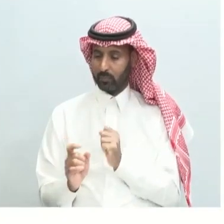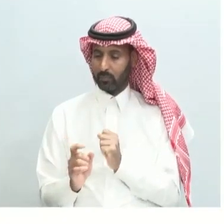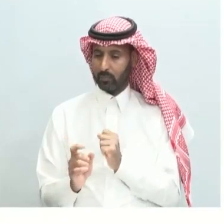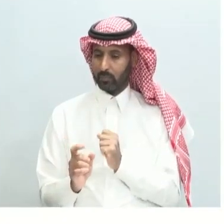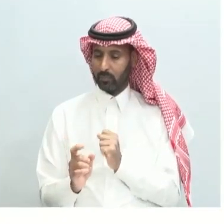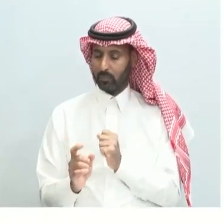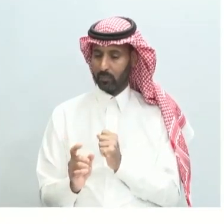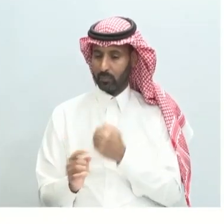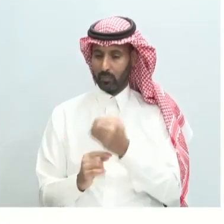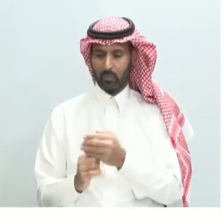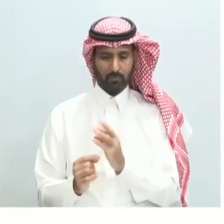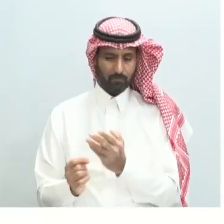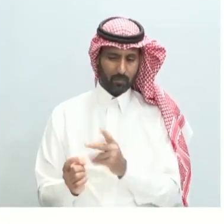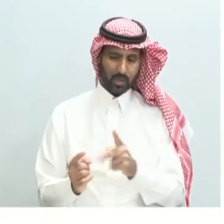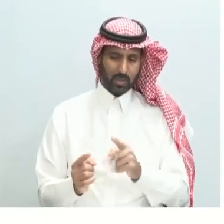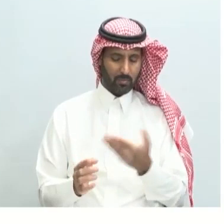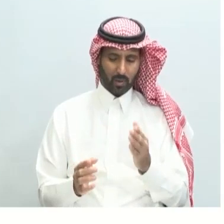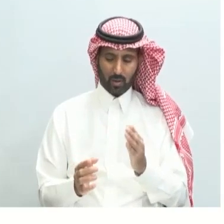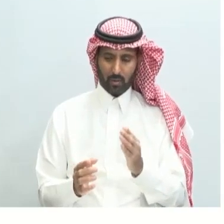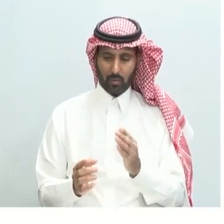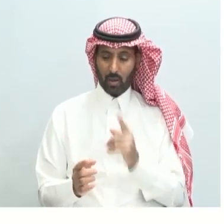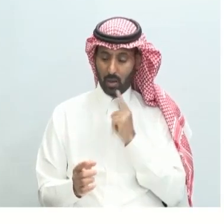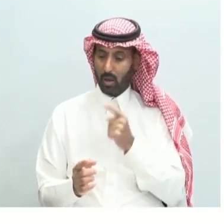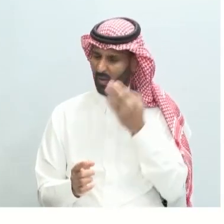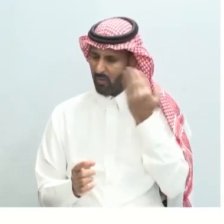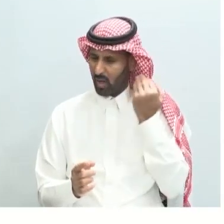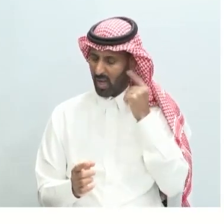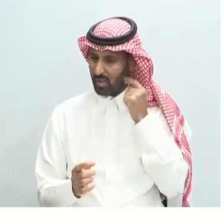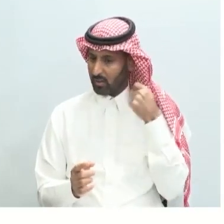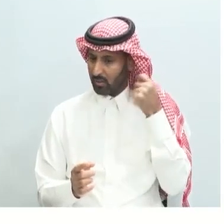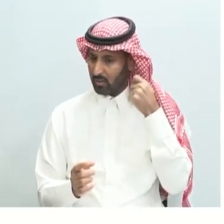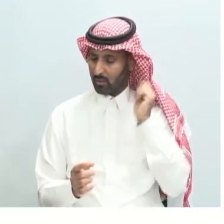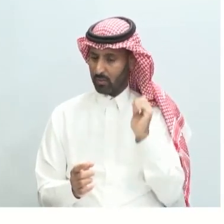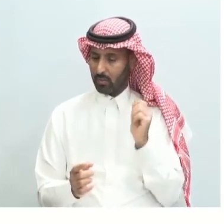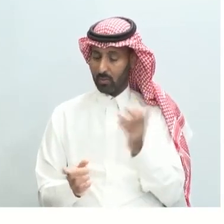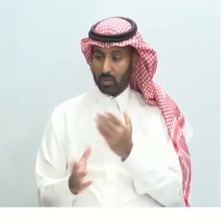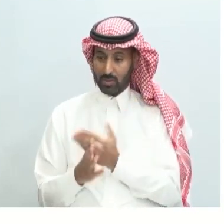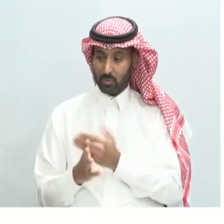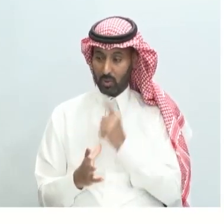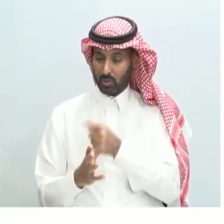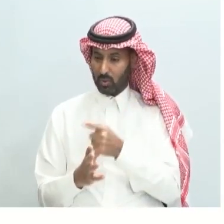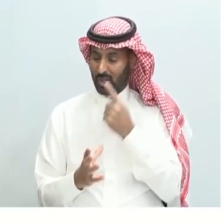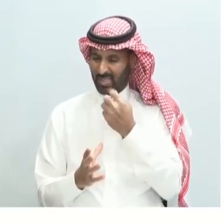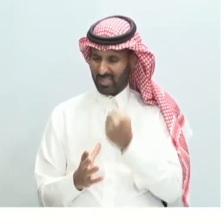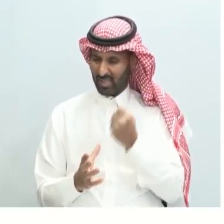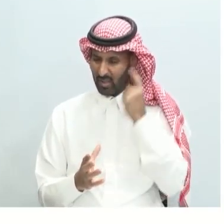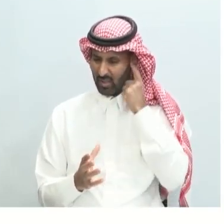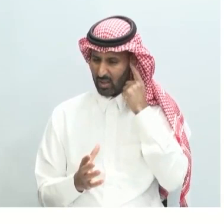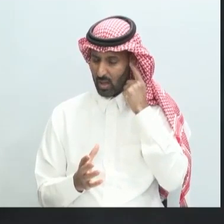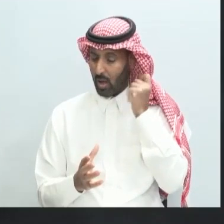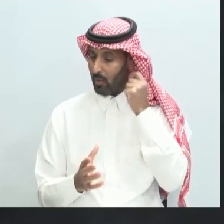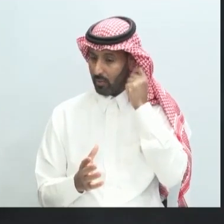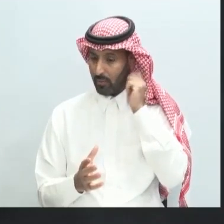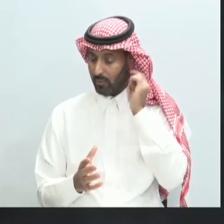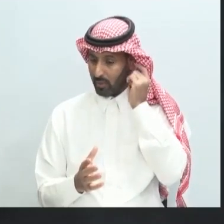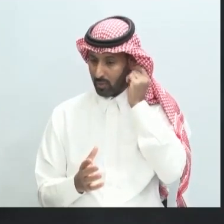Well, usually, but sometimes I forget. So this is why you have an earache, because